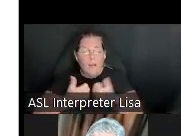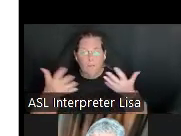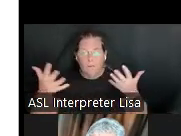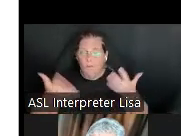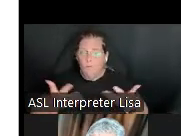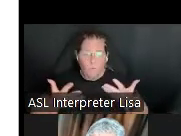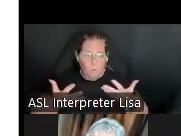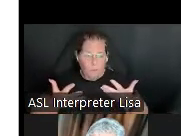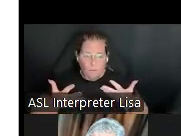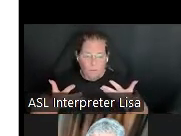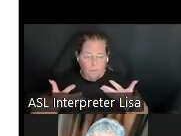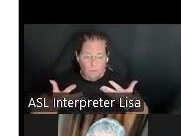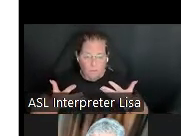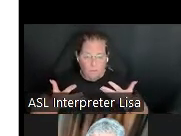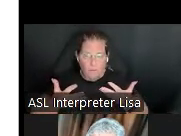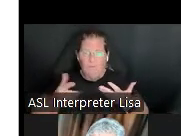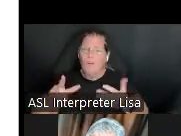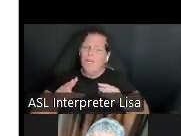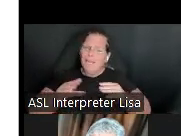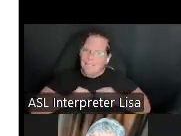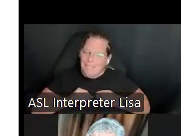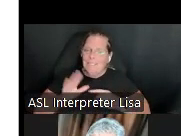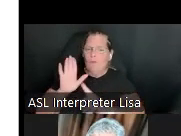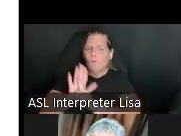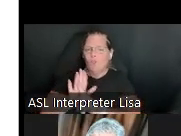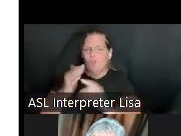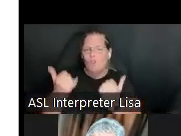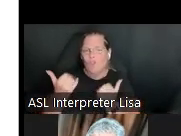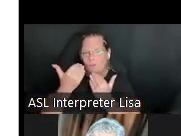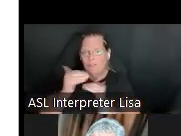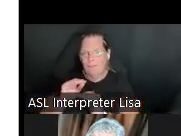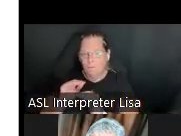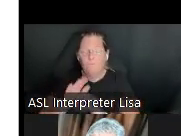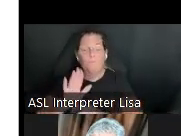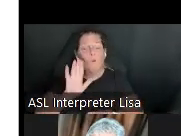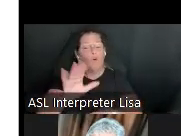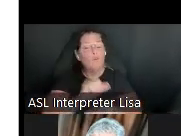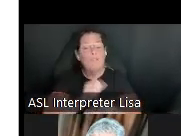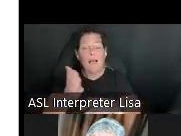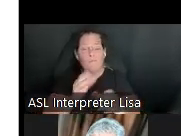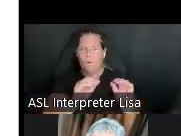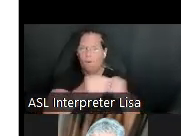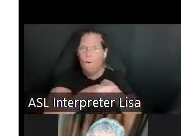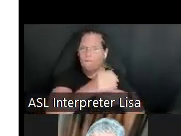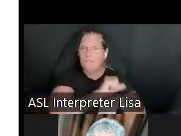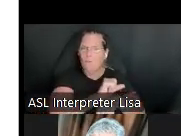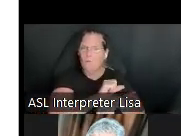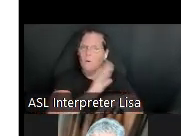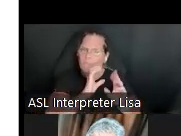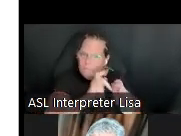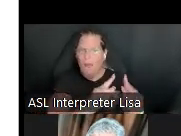accept her current barriers. She worked in an office and she wanted to go back in that